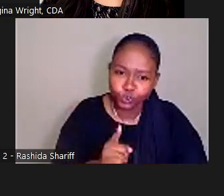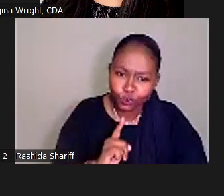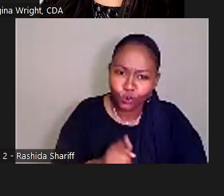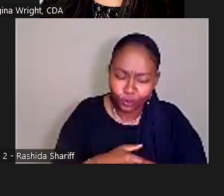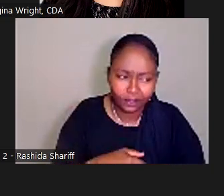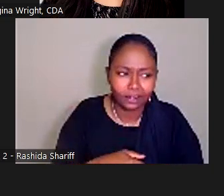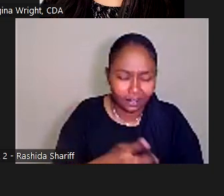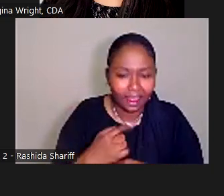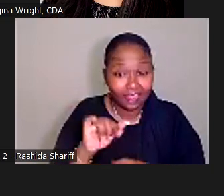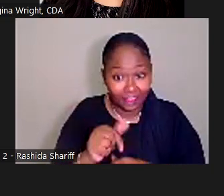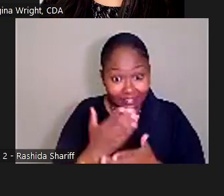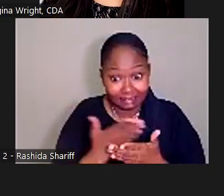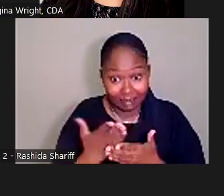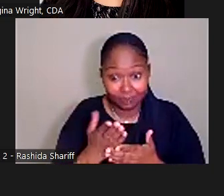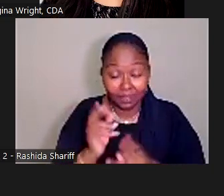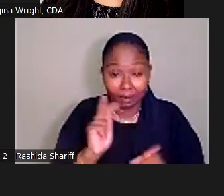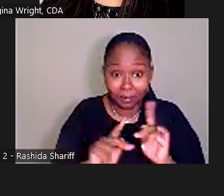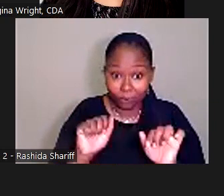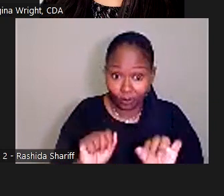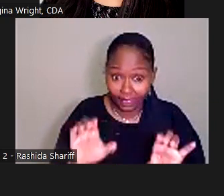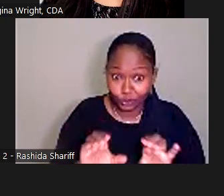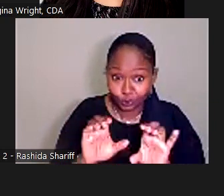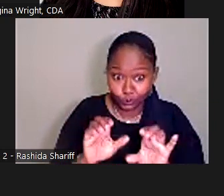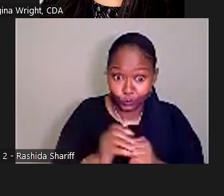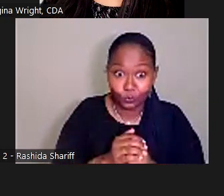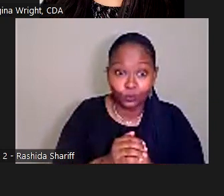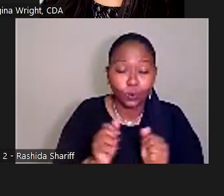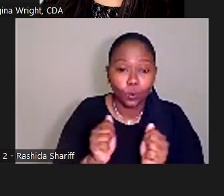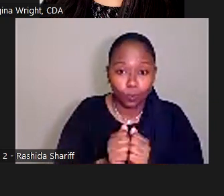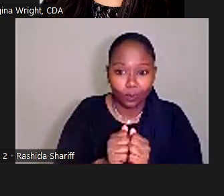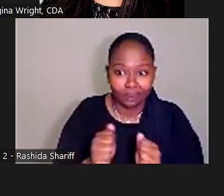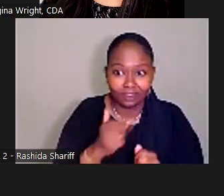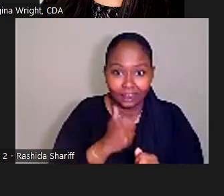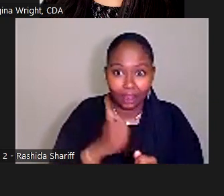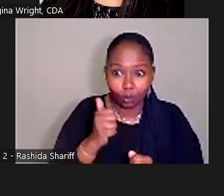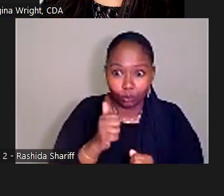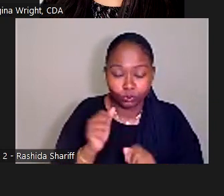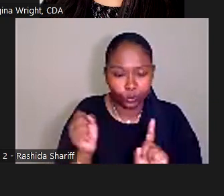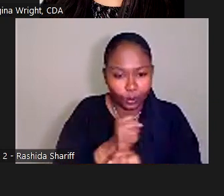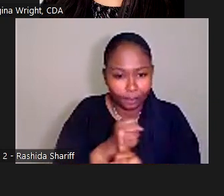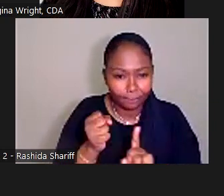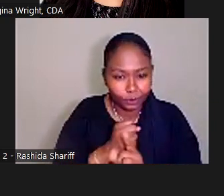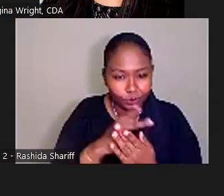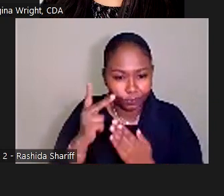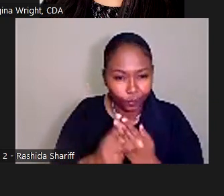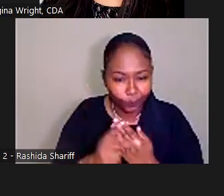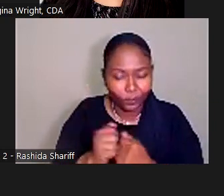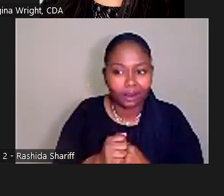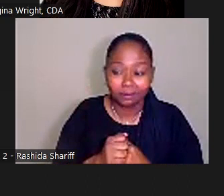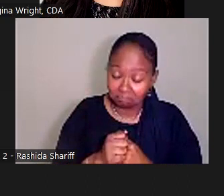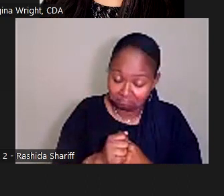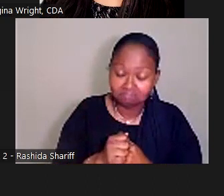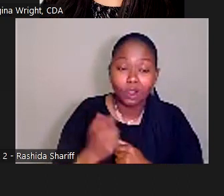is something that people could do with the, through the elder abuse program, certainly allowable to